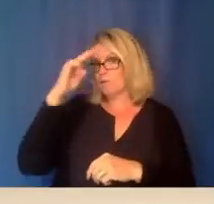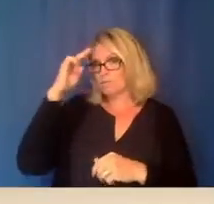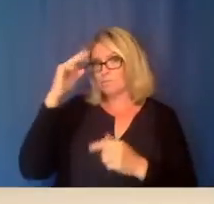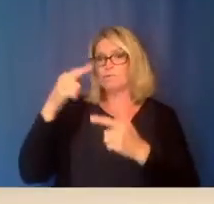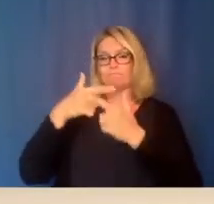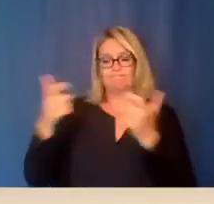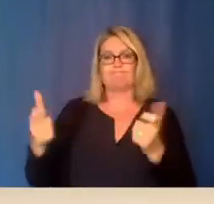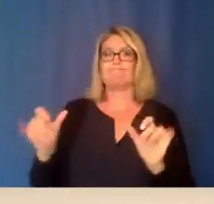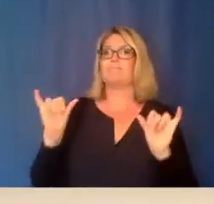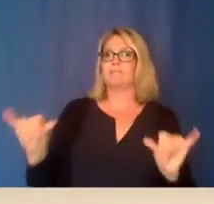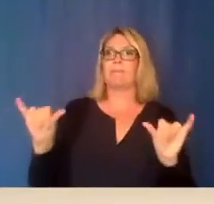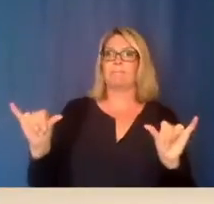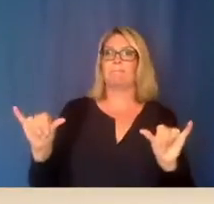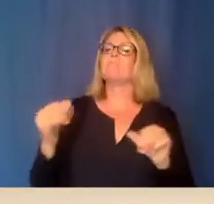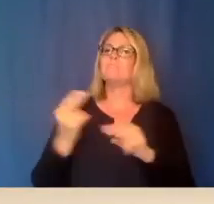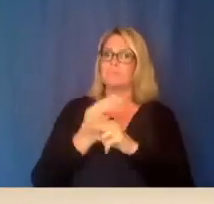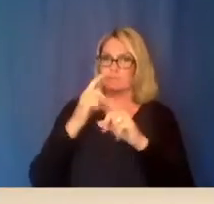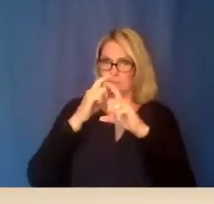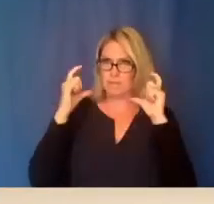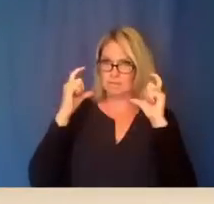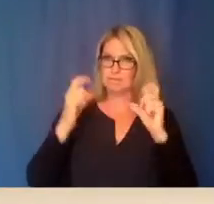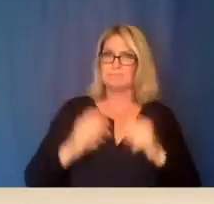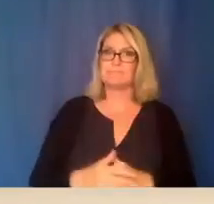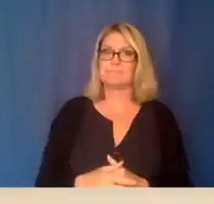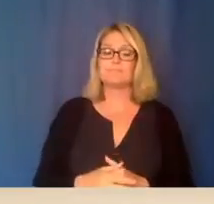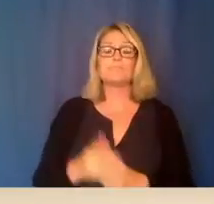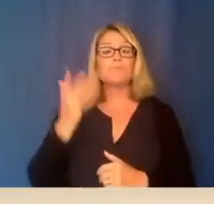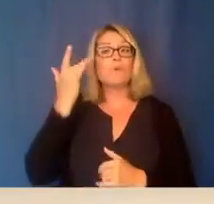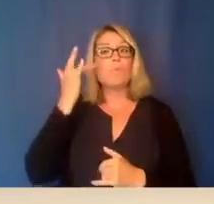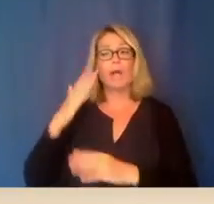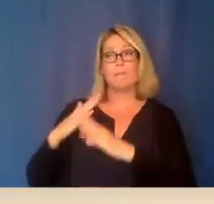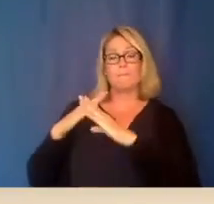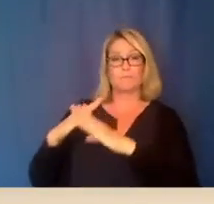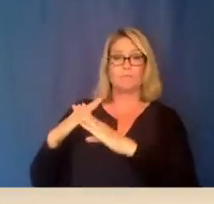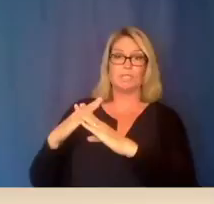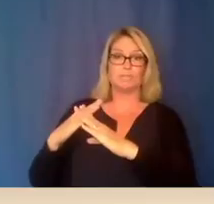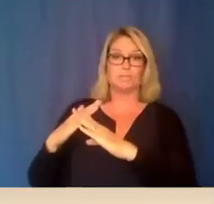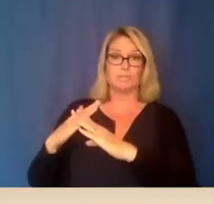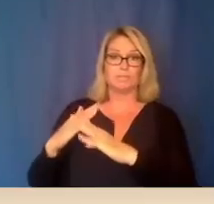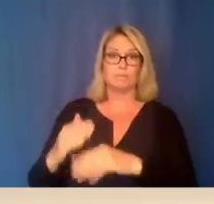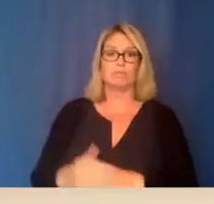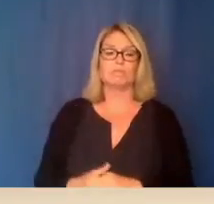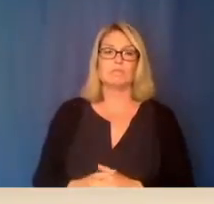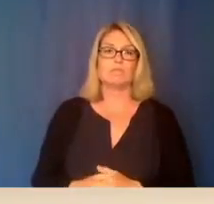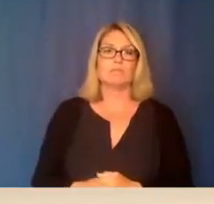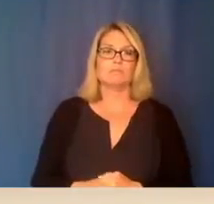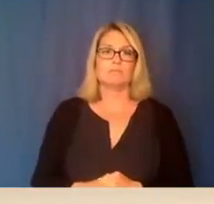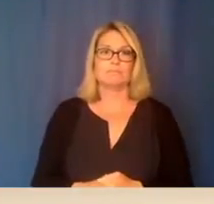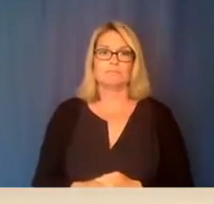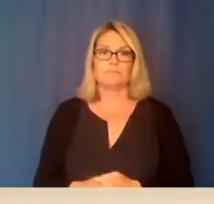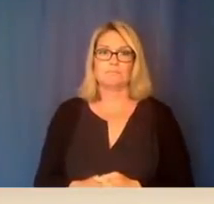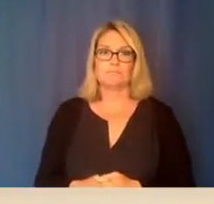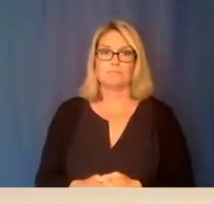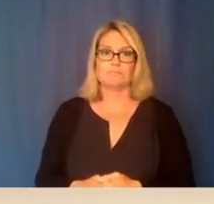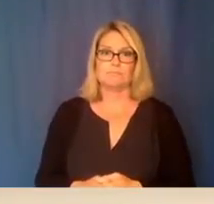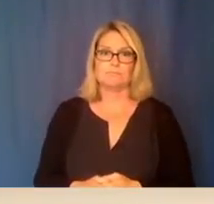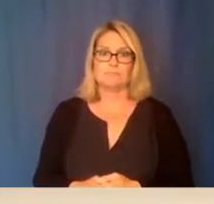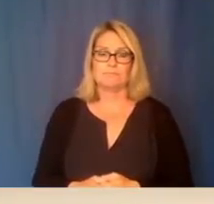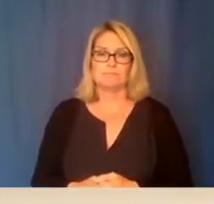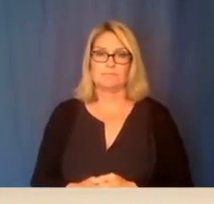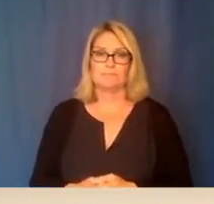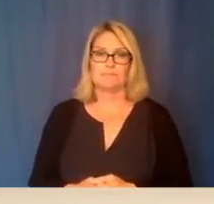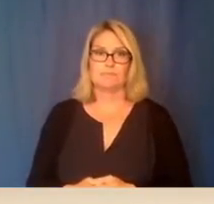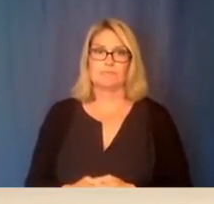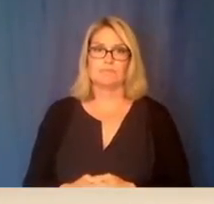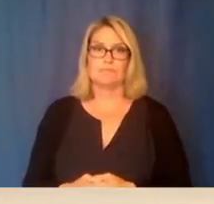unchanged. Masks provide that additional layer of protection and do not replace other public health measures,